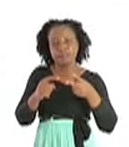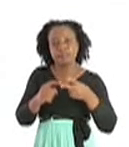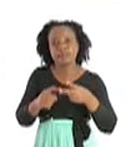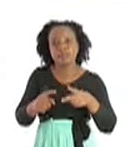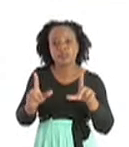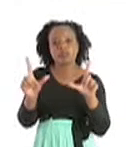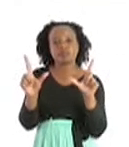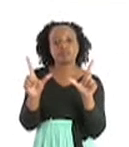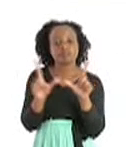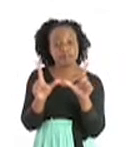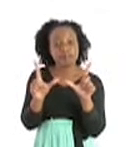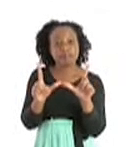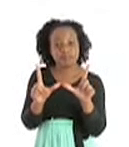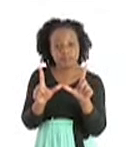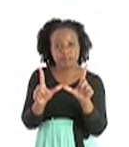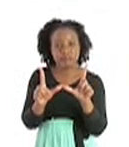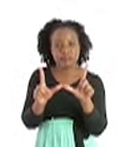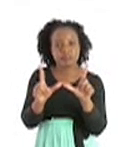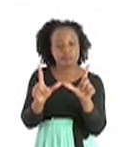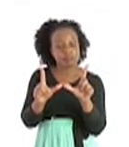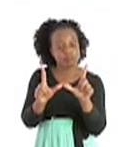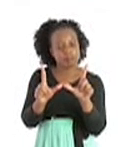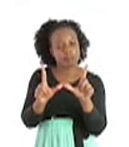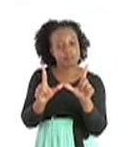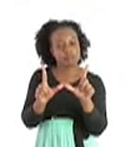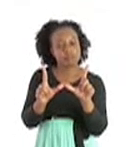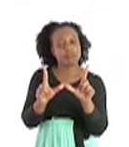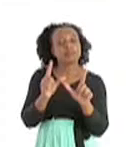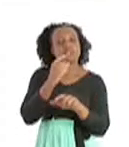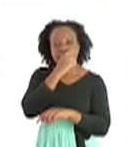also have Windhoek. Windhoek is also